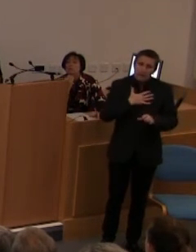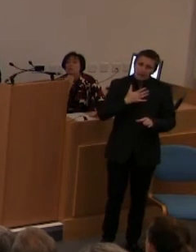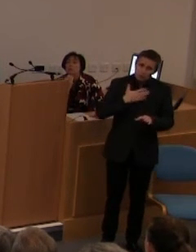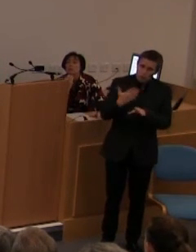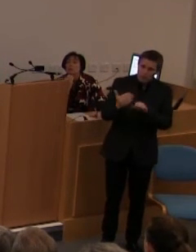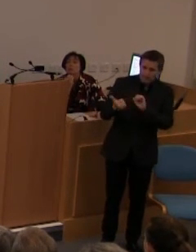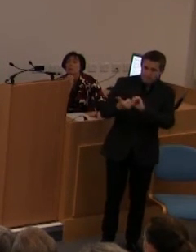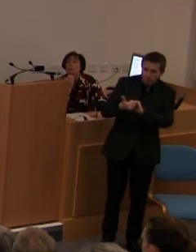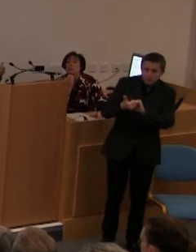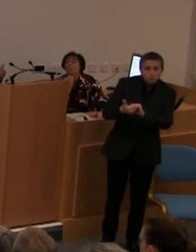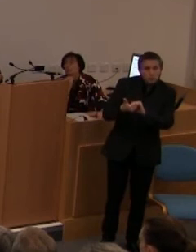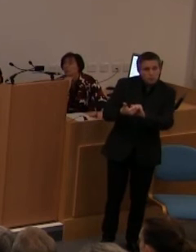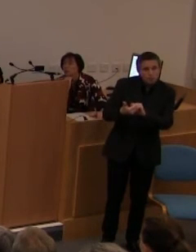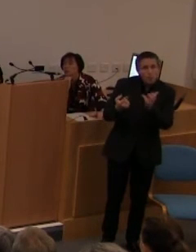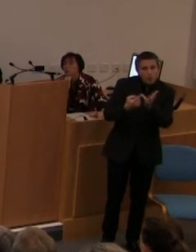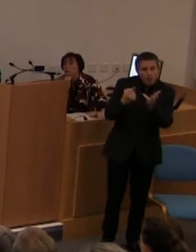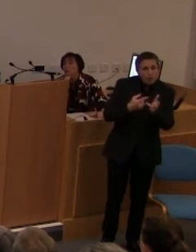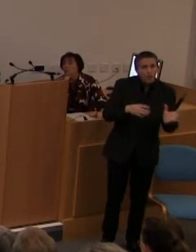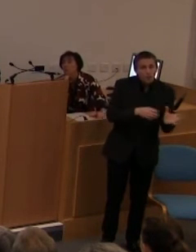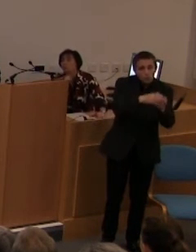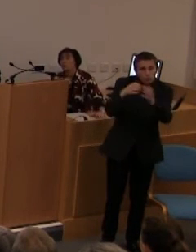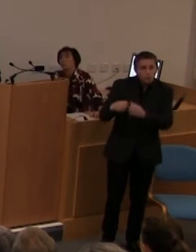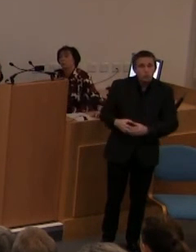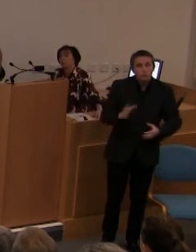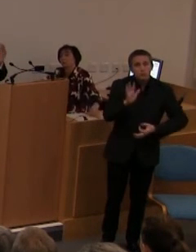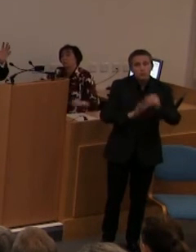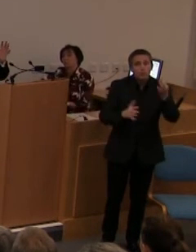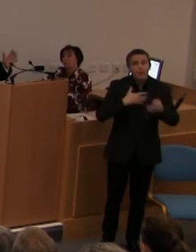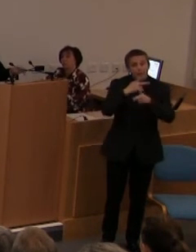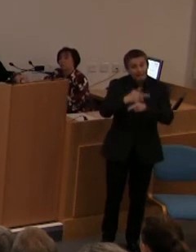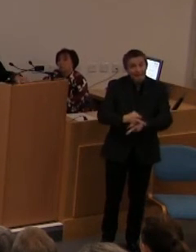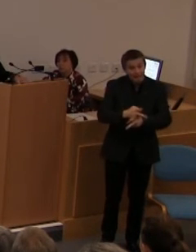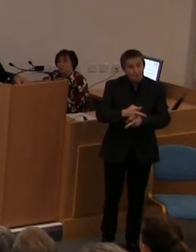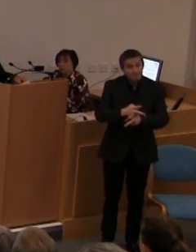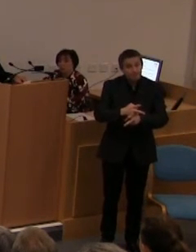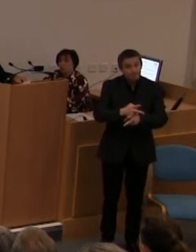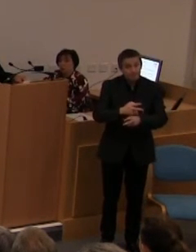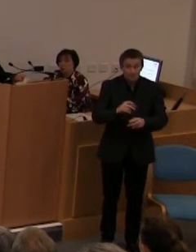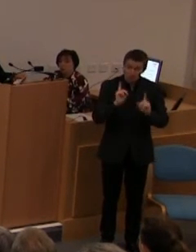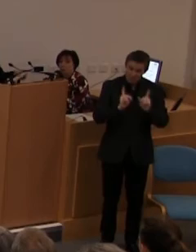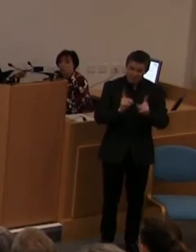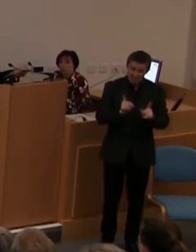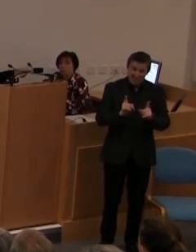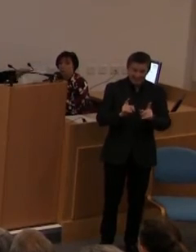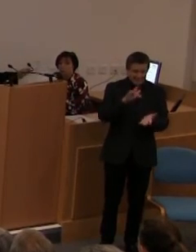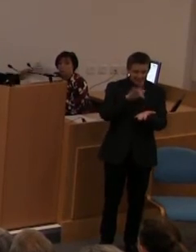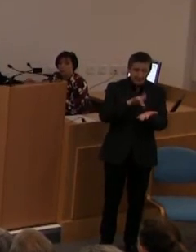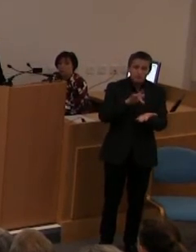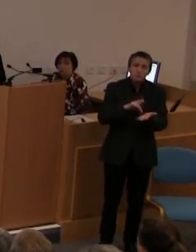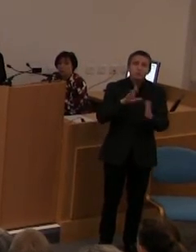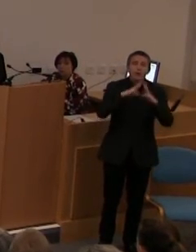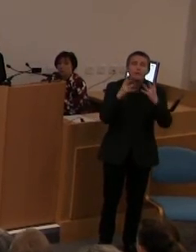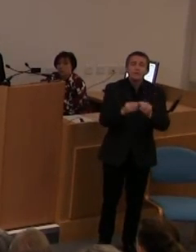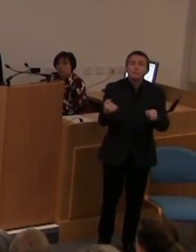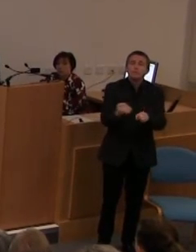other agencies to enhance our healthcare service. So that's at the heart of everything we do as a health board.